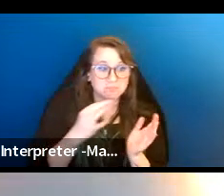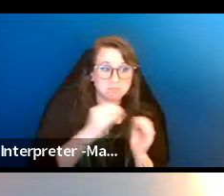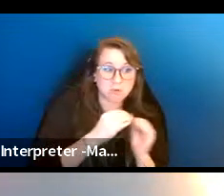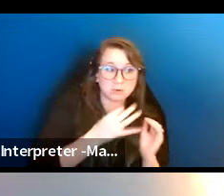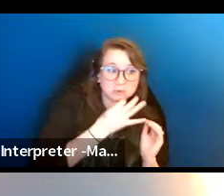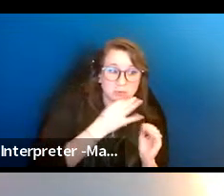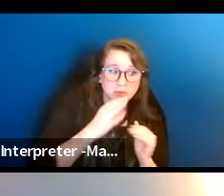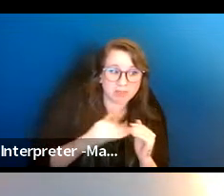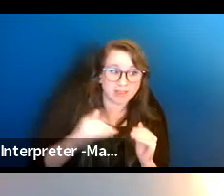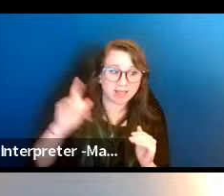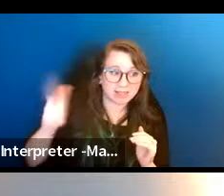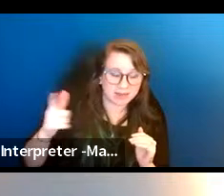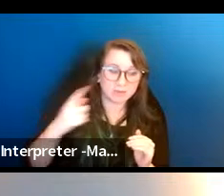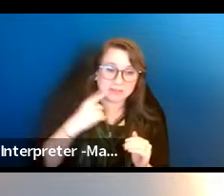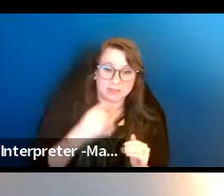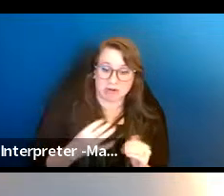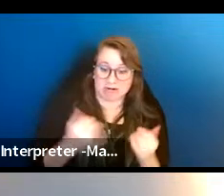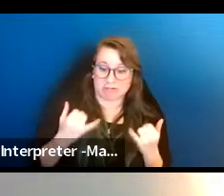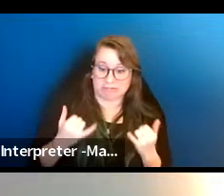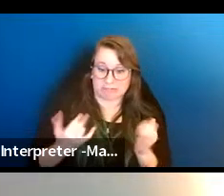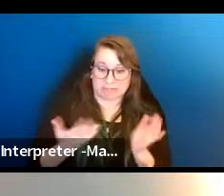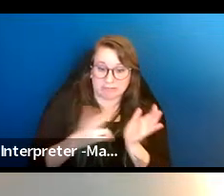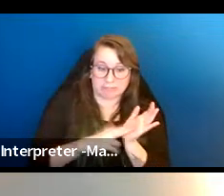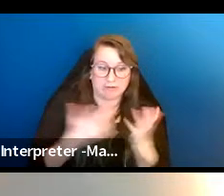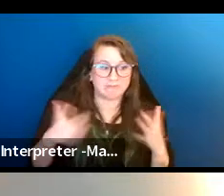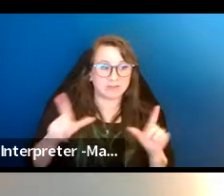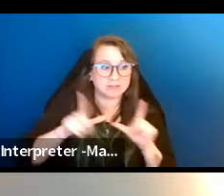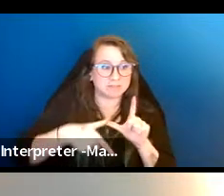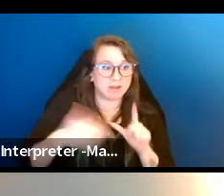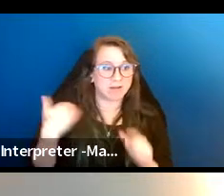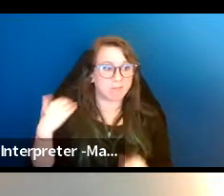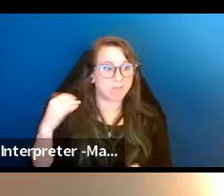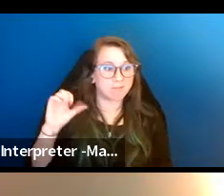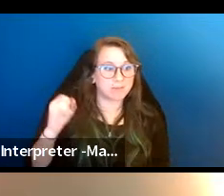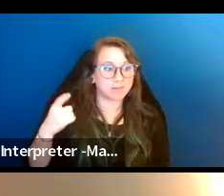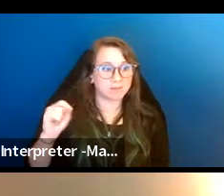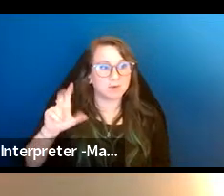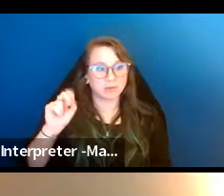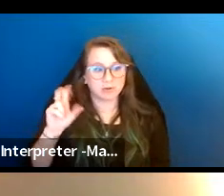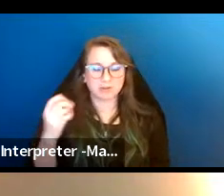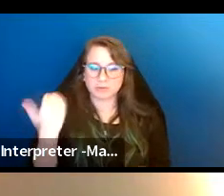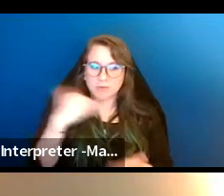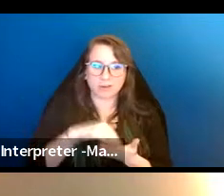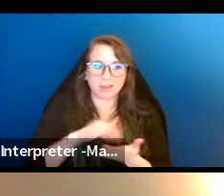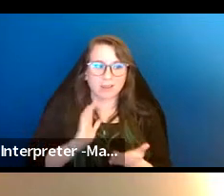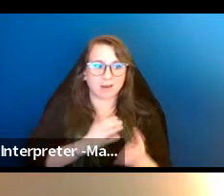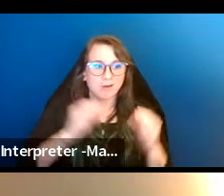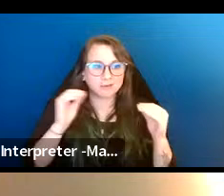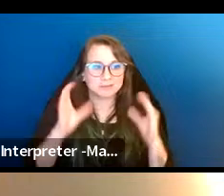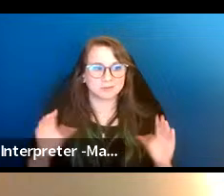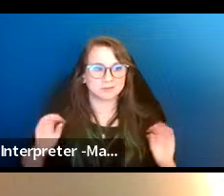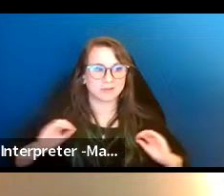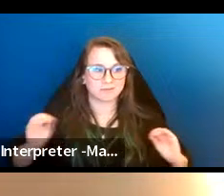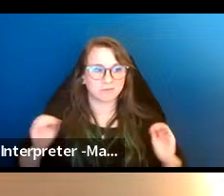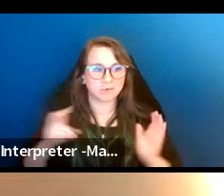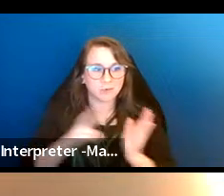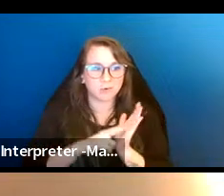current contract actually expired September 30th, right? So once again, our teachers are without a contract,